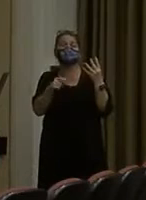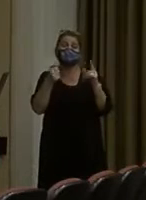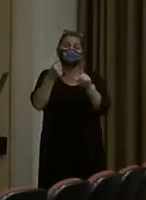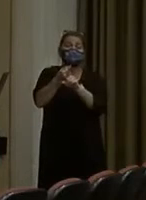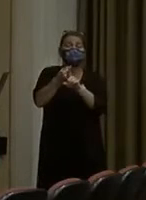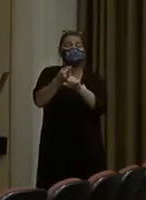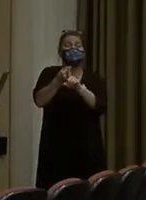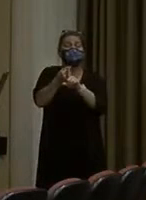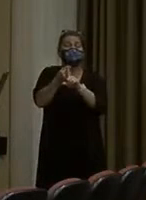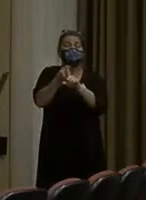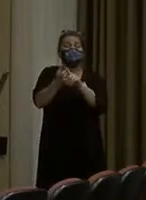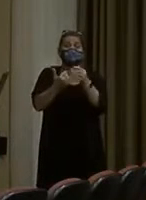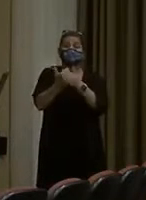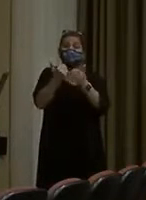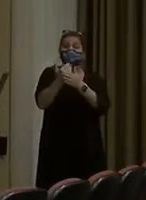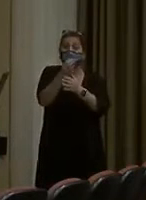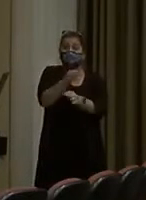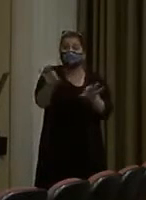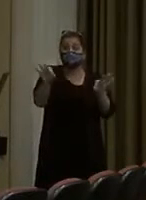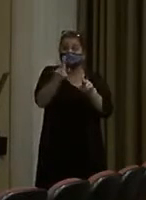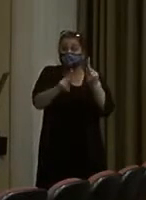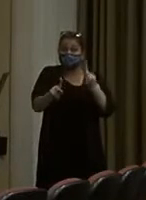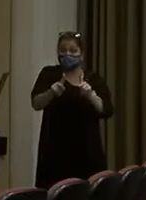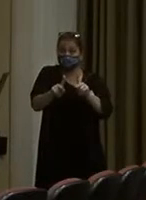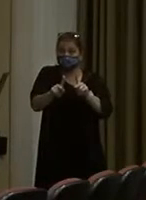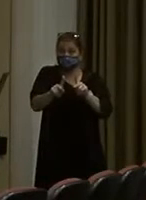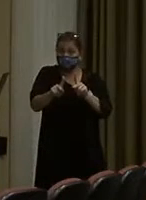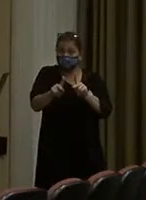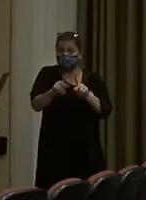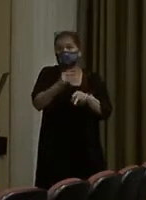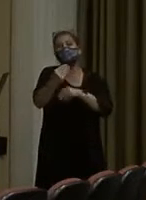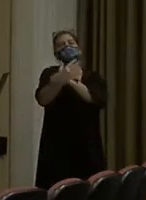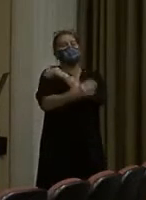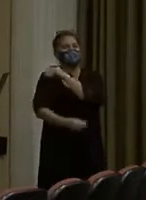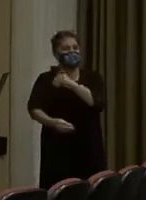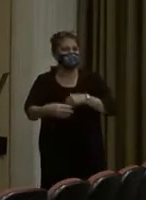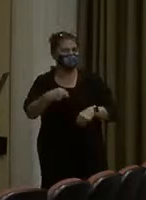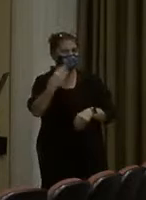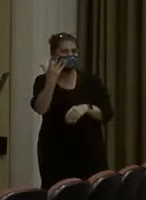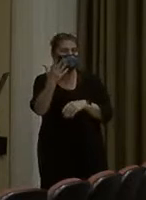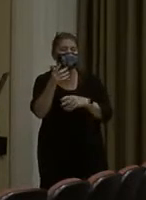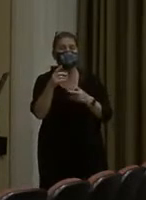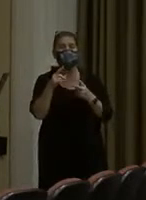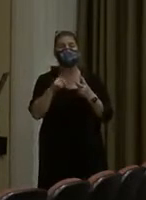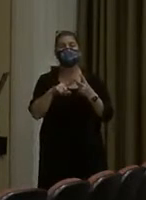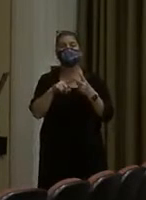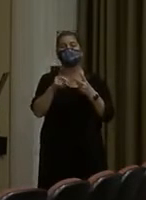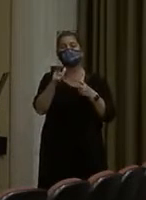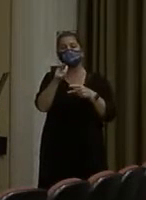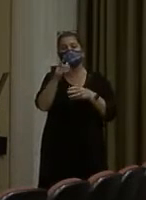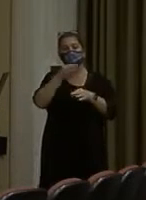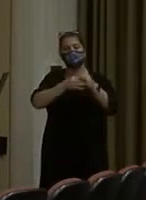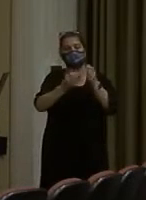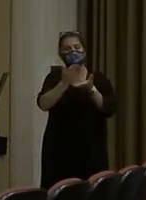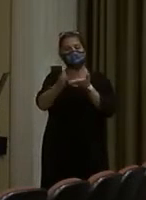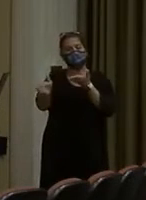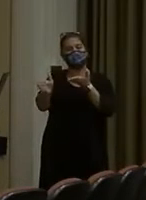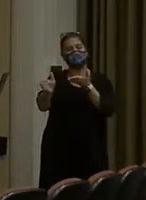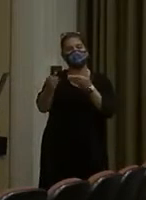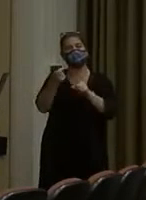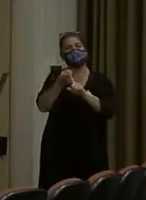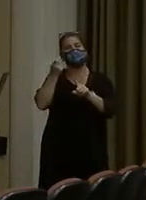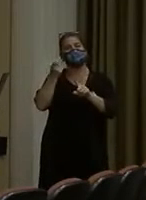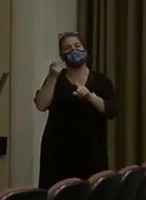impacted newly freed people as well as poor whites who were displaced as a result of the Civil